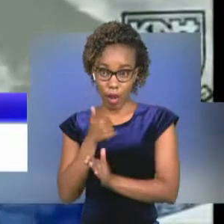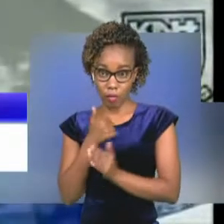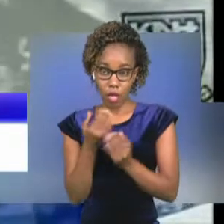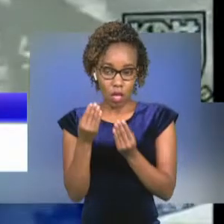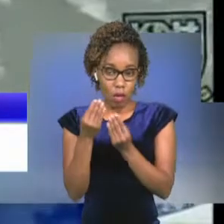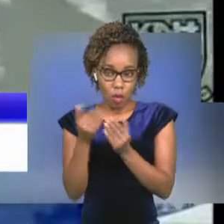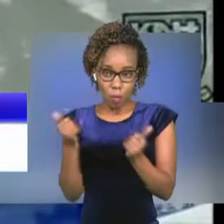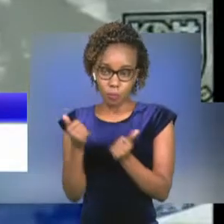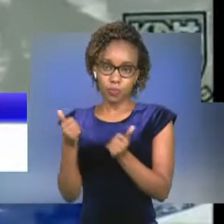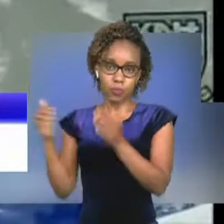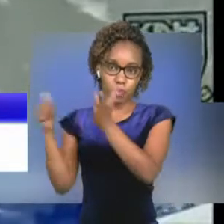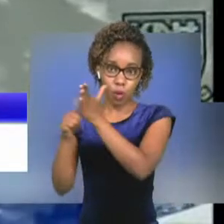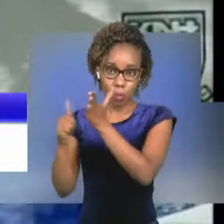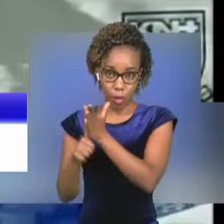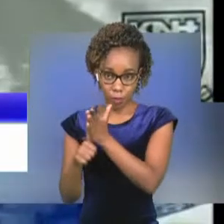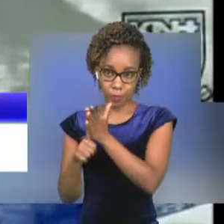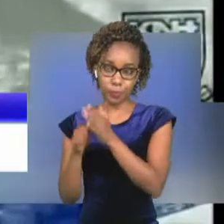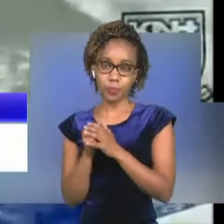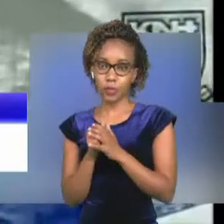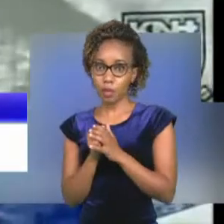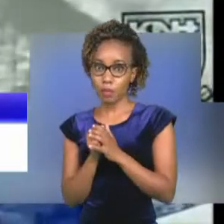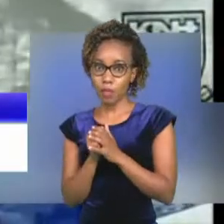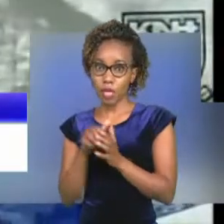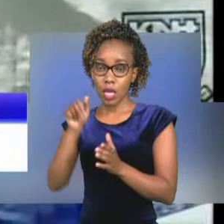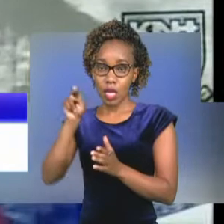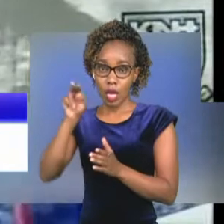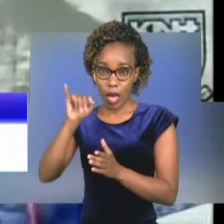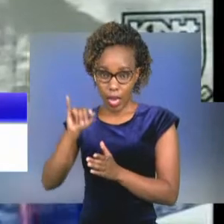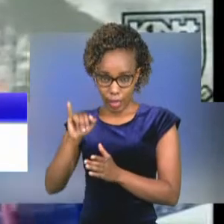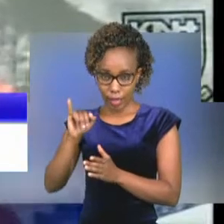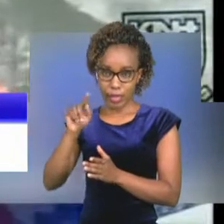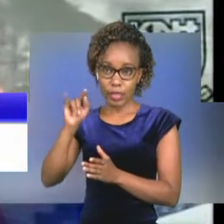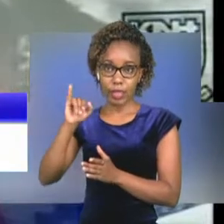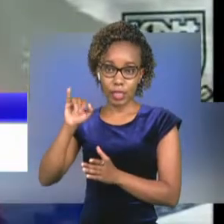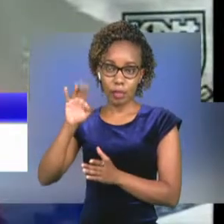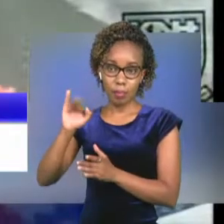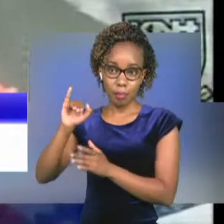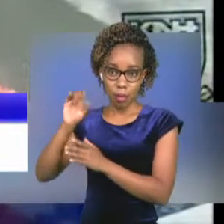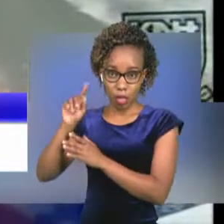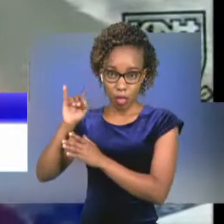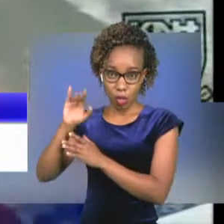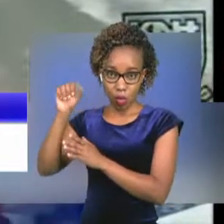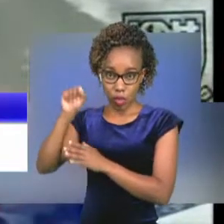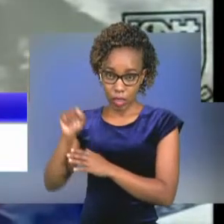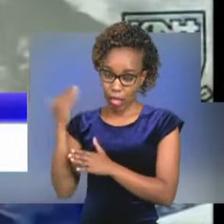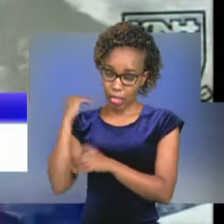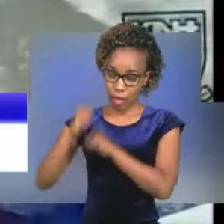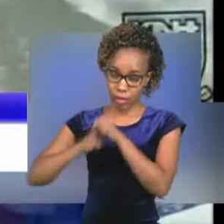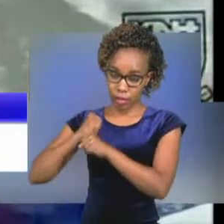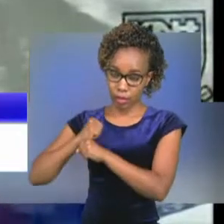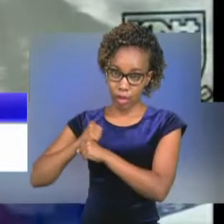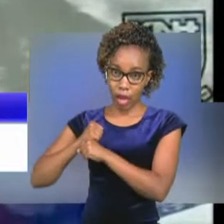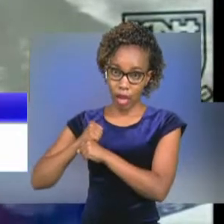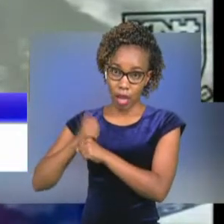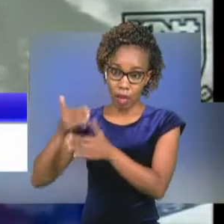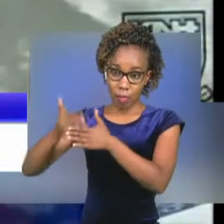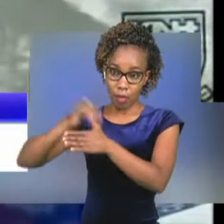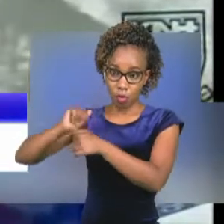this growing problem of resistance to antibiotics. I do remember last year before COVID in the World Health